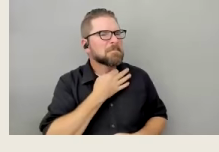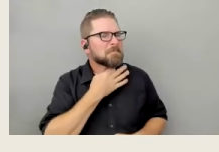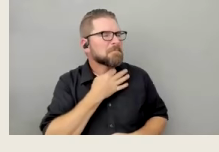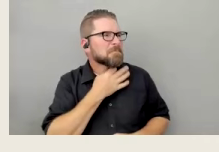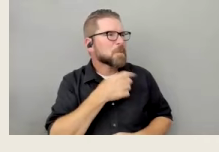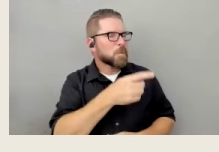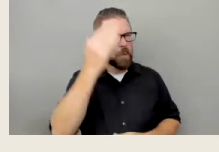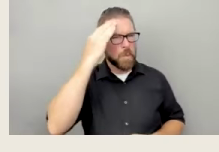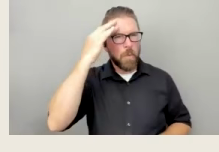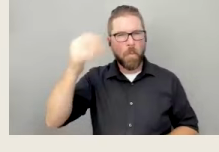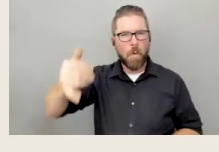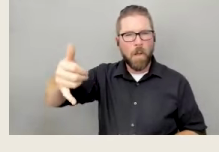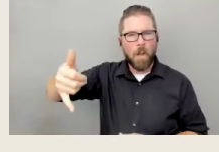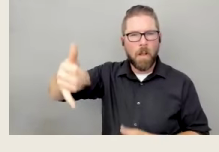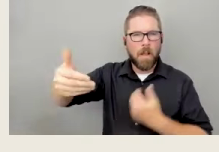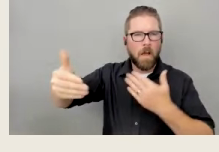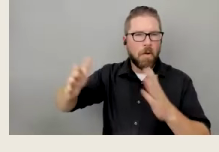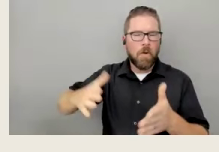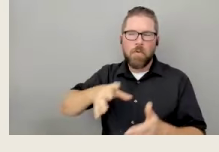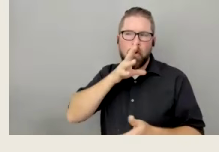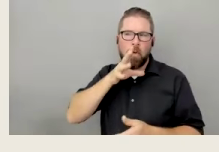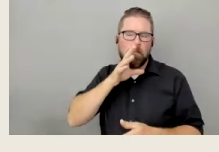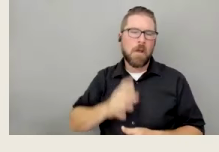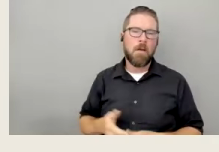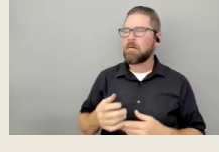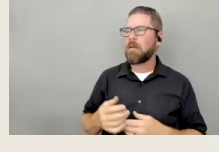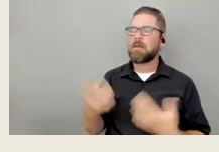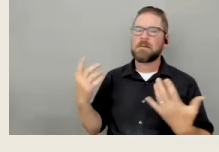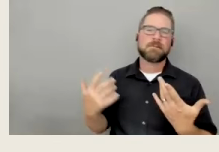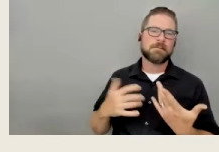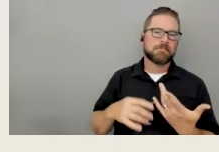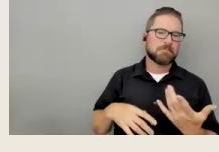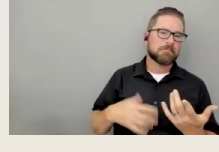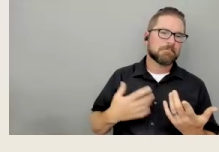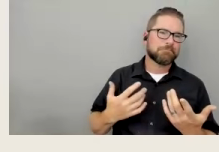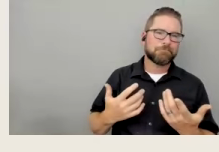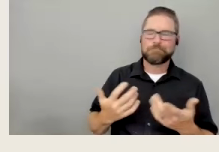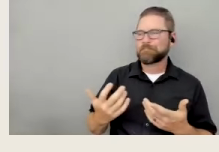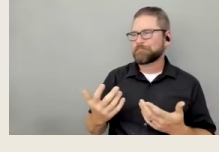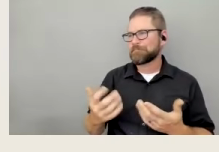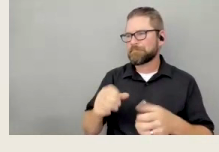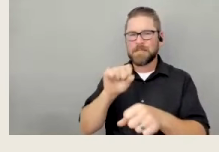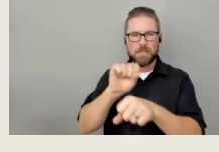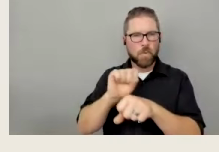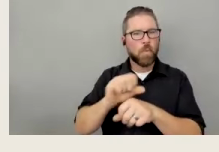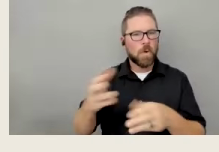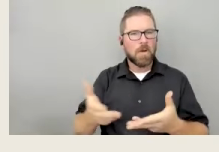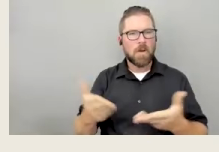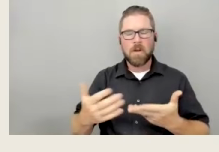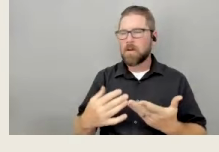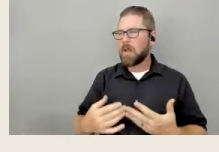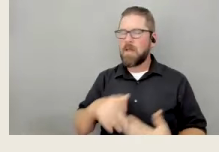talk, you know, like they're your colleagues, they're doing locker room talk, it's at work, it's on campus. Like, how do you deal with that? Because like you got